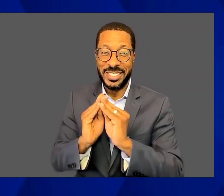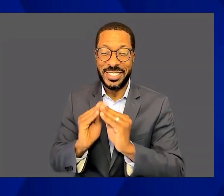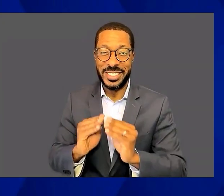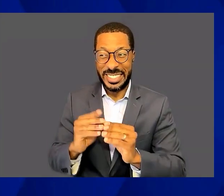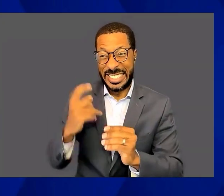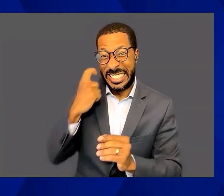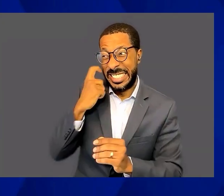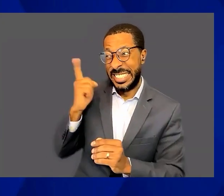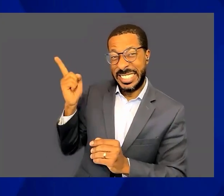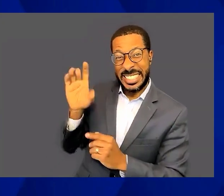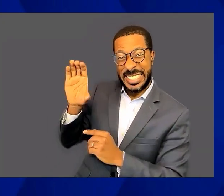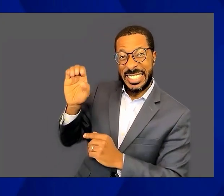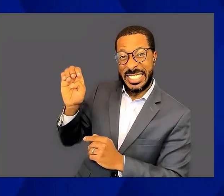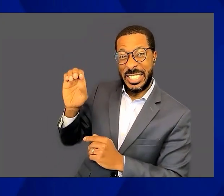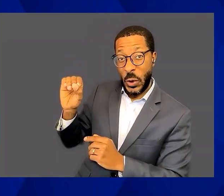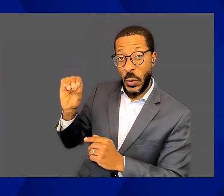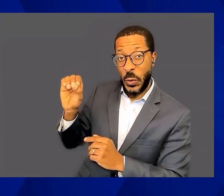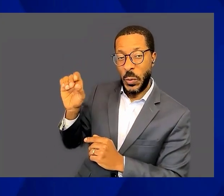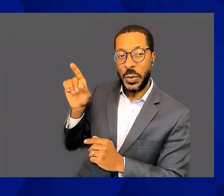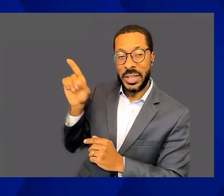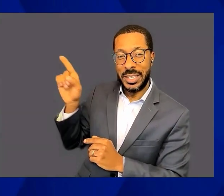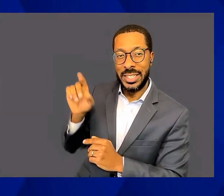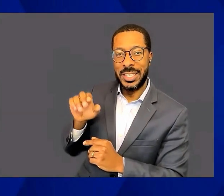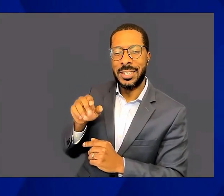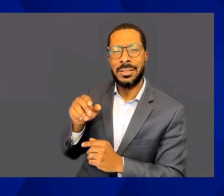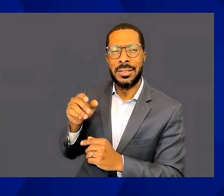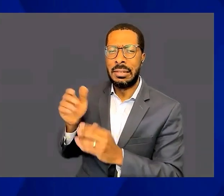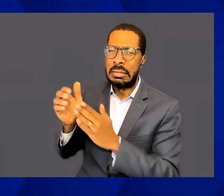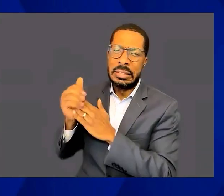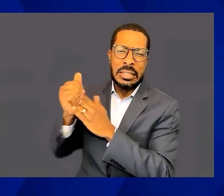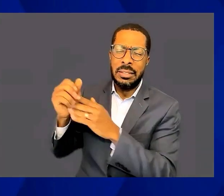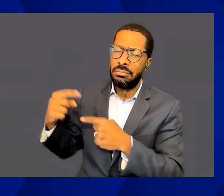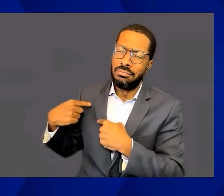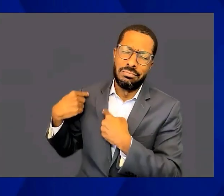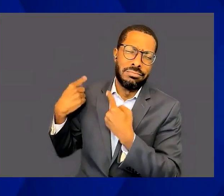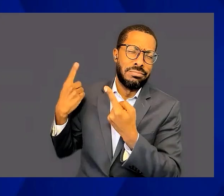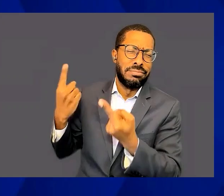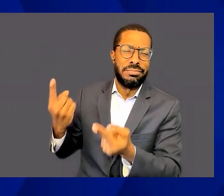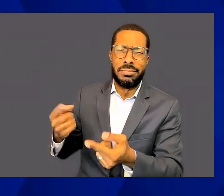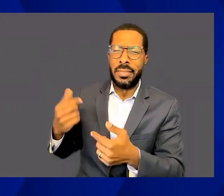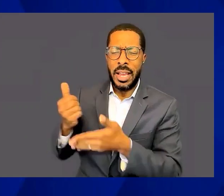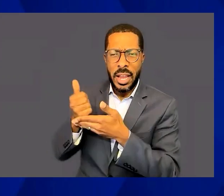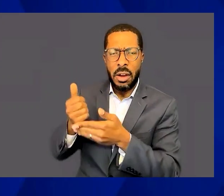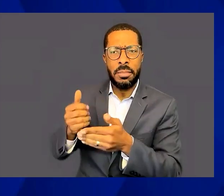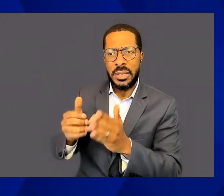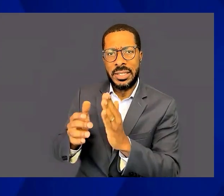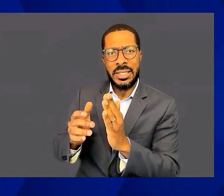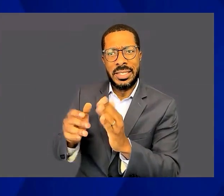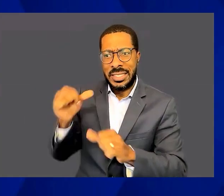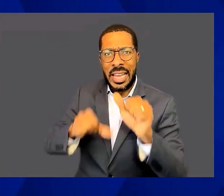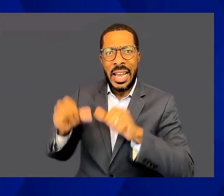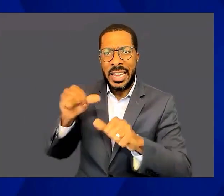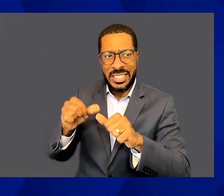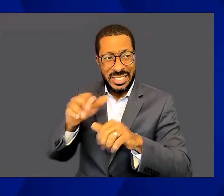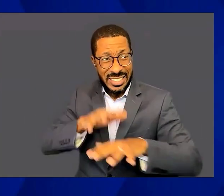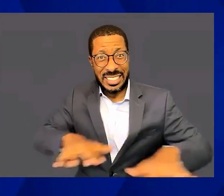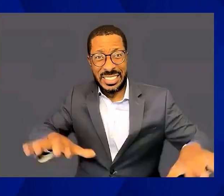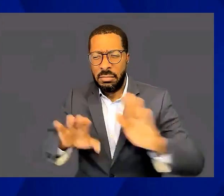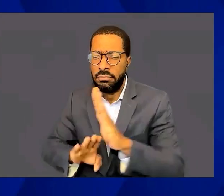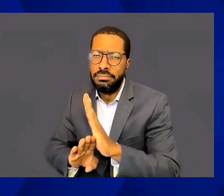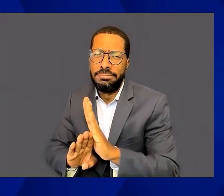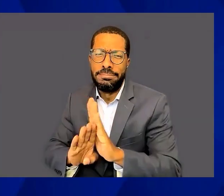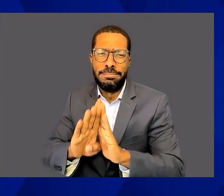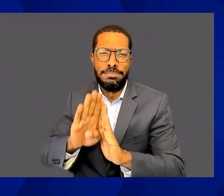from our CEO, Sudip Parikh, whose leadership continues to elevate the role of science in society